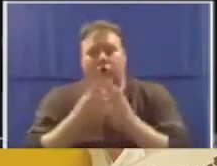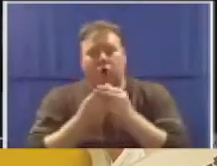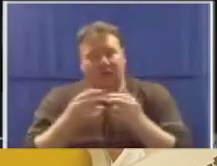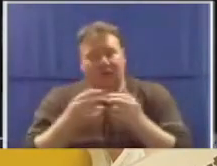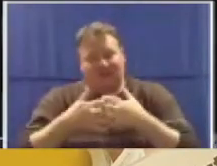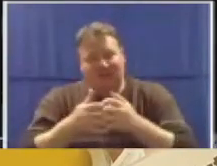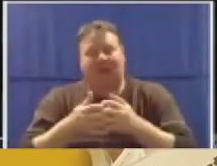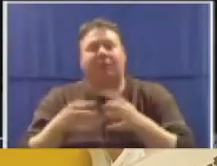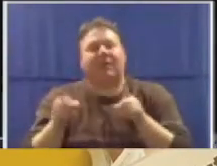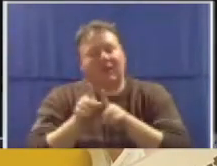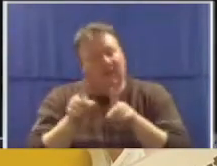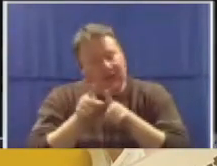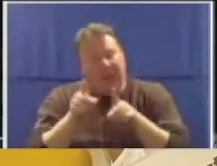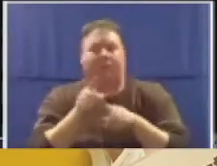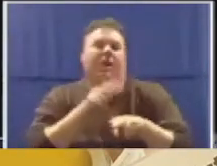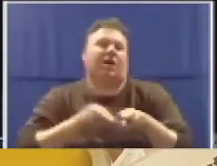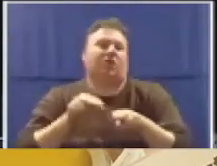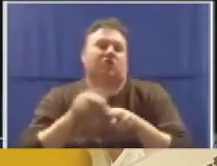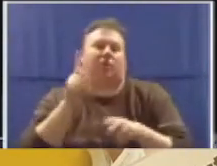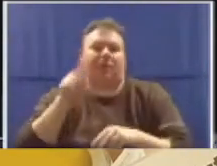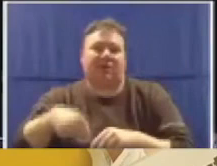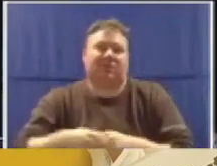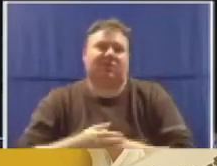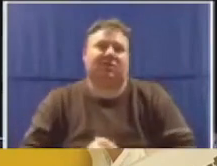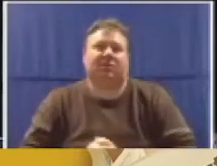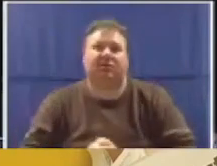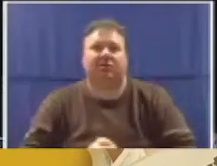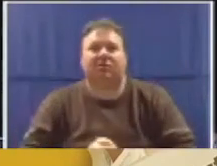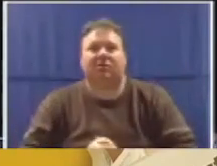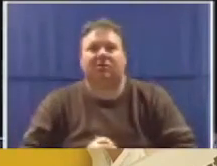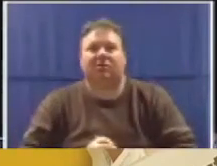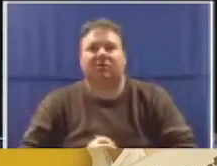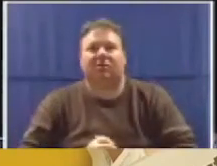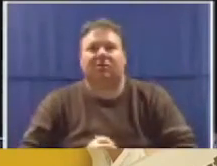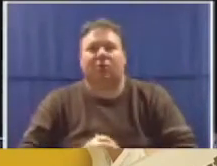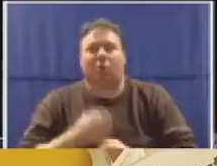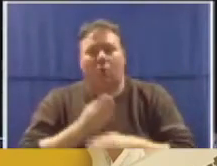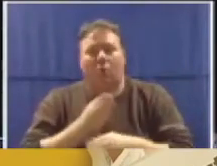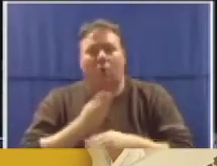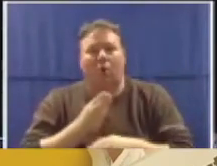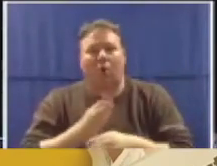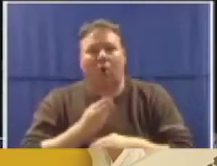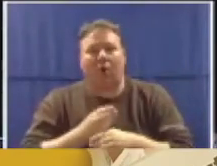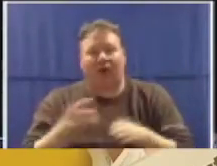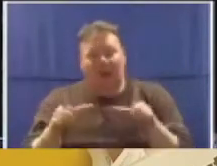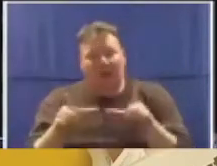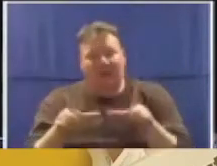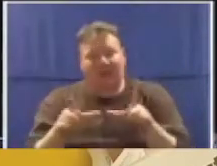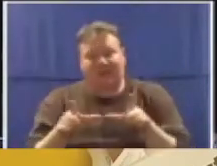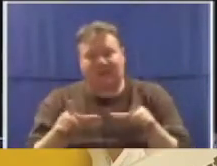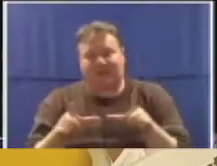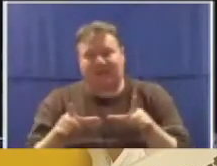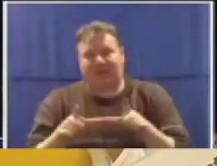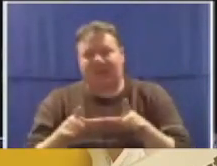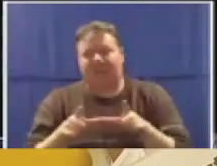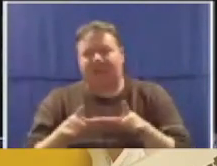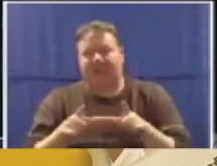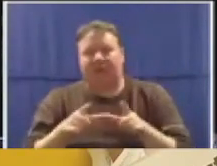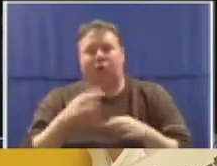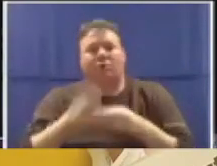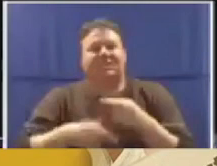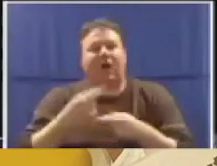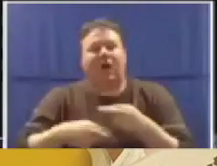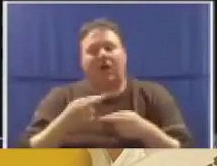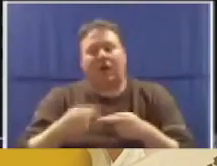national policing level. Work with legitimate metal recyclers to isolate the illicit traders. Assist